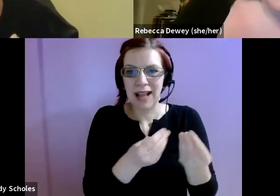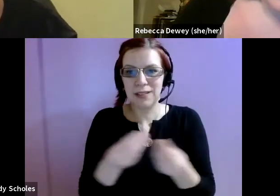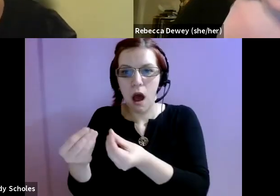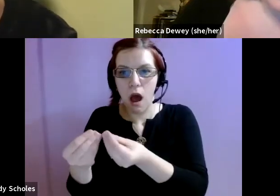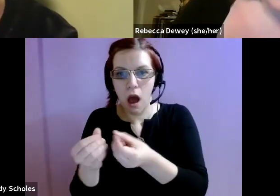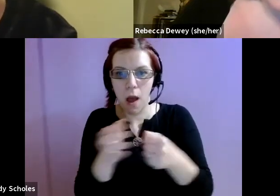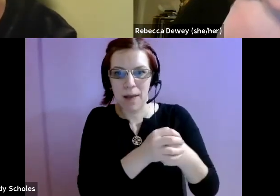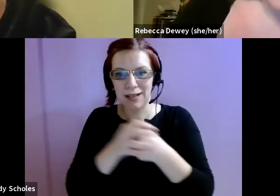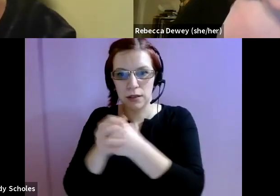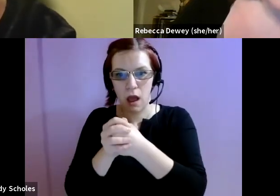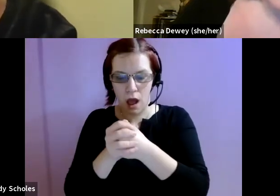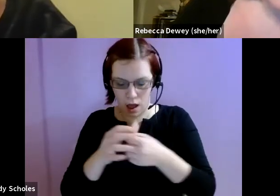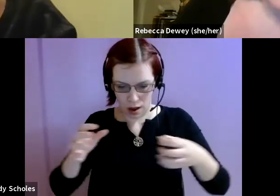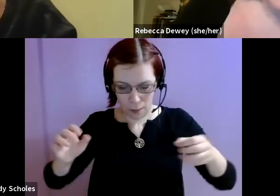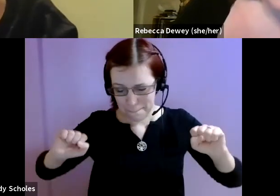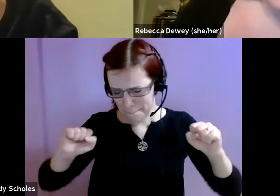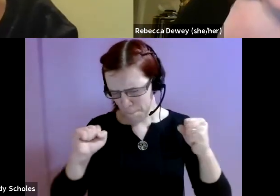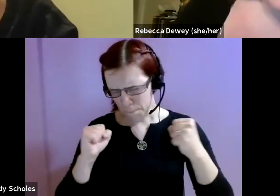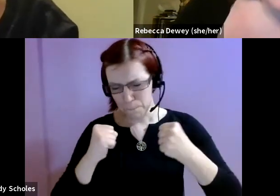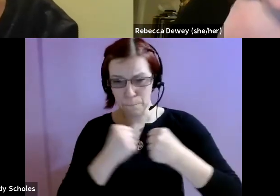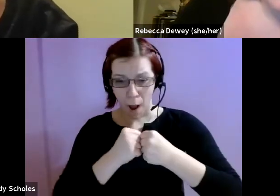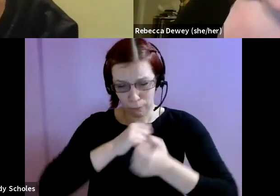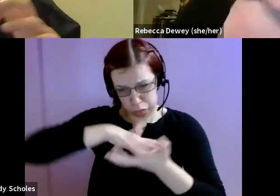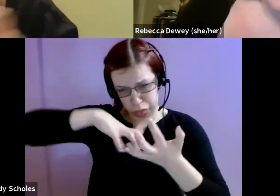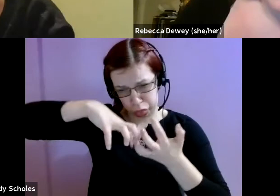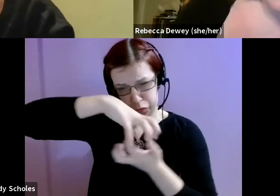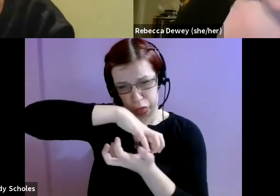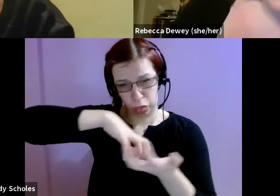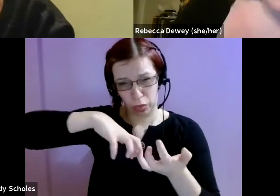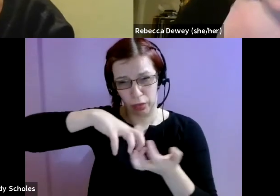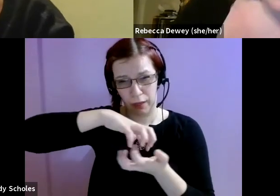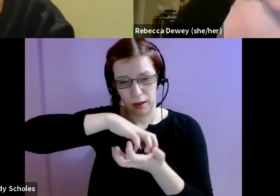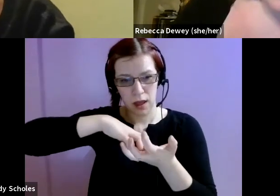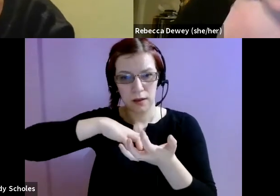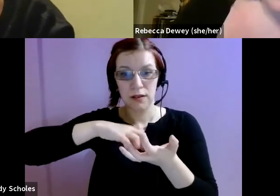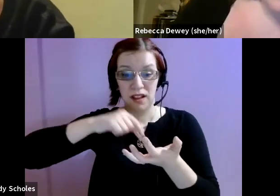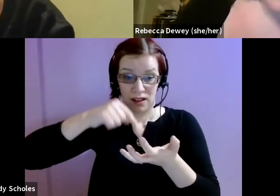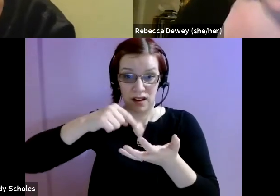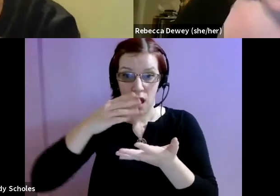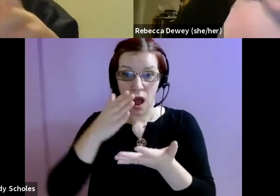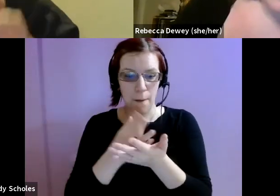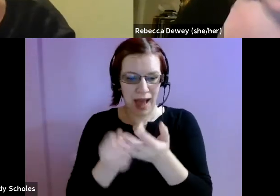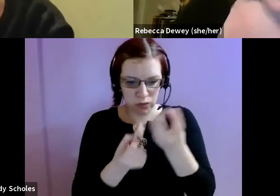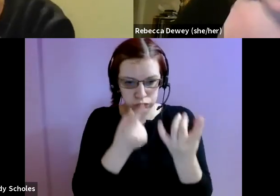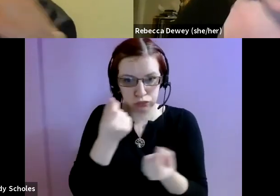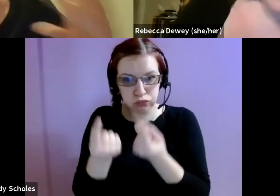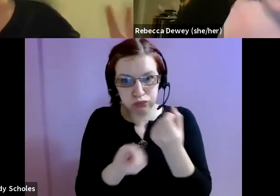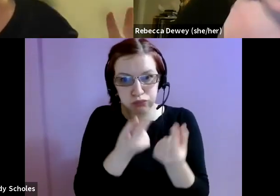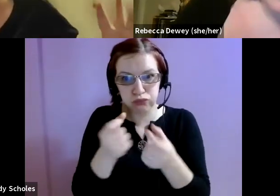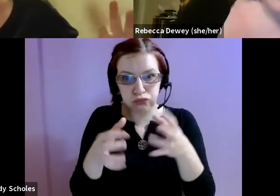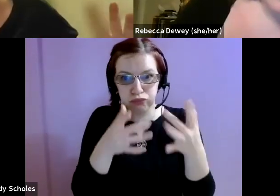stars smashes into one another, and then undergoes a series of nuclear reactions,